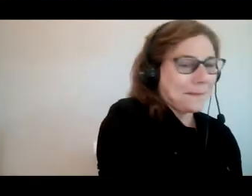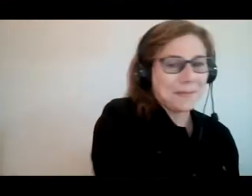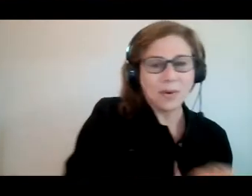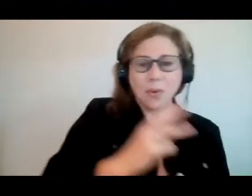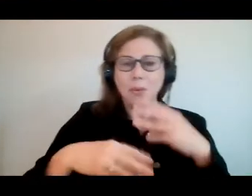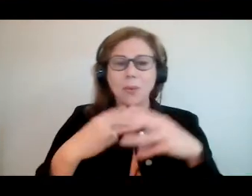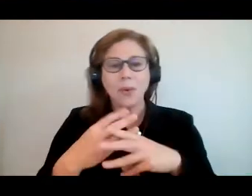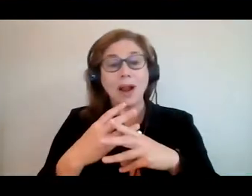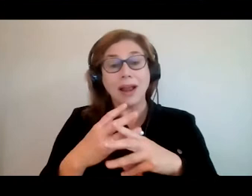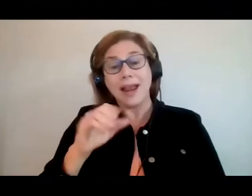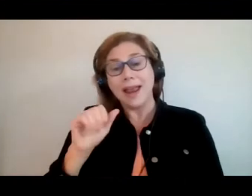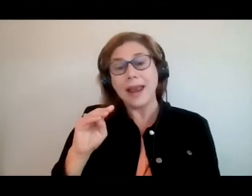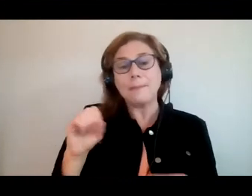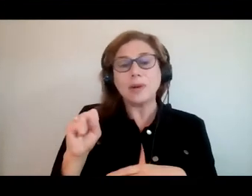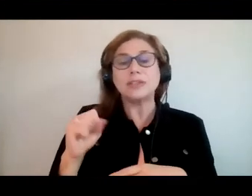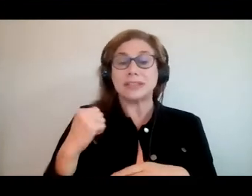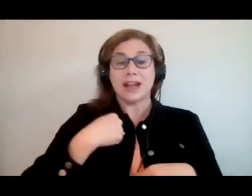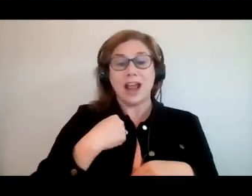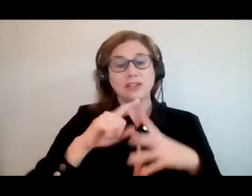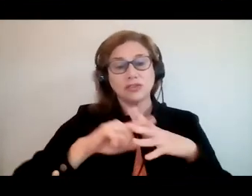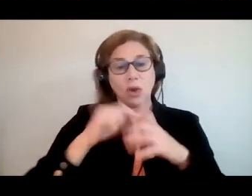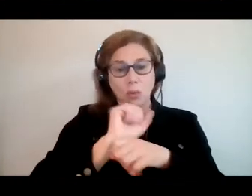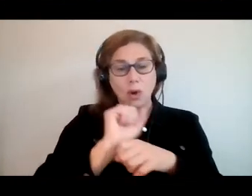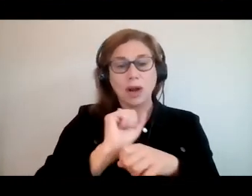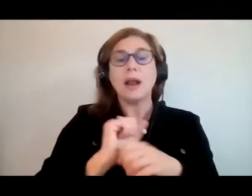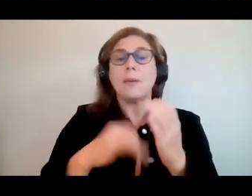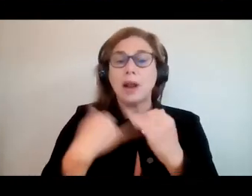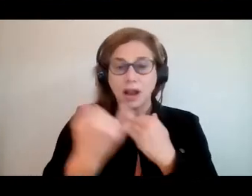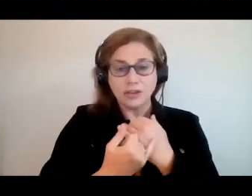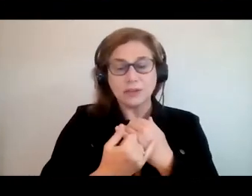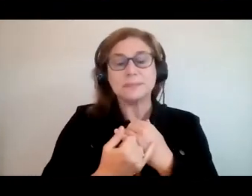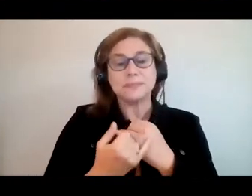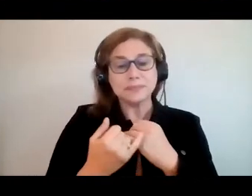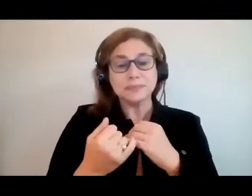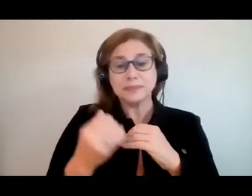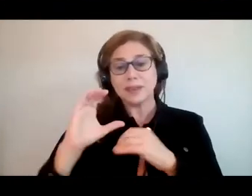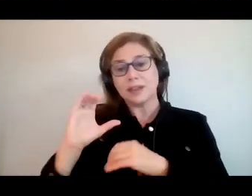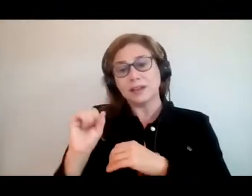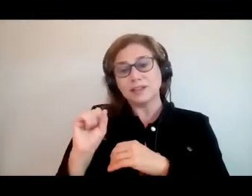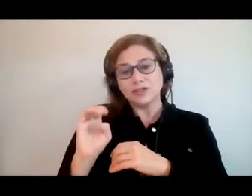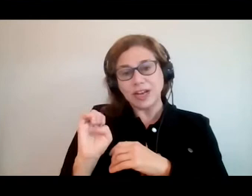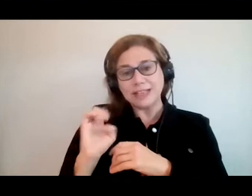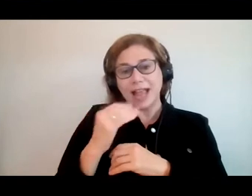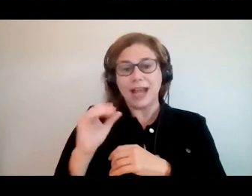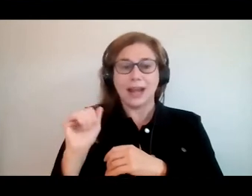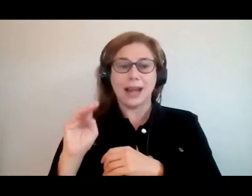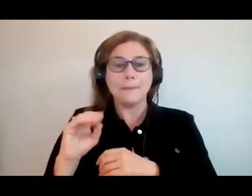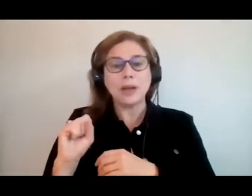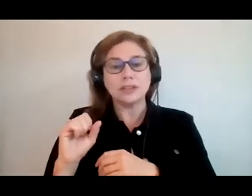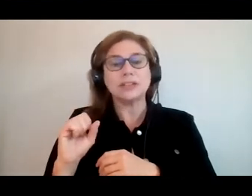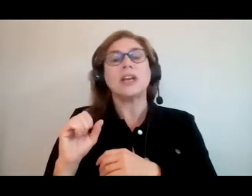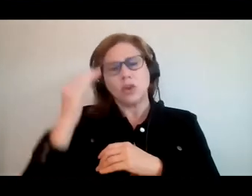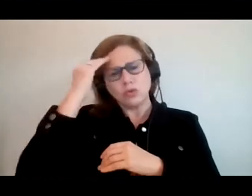And Amos, when Amos and I started working on the project, Chase and Amos have known each other for years.